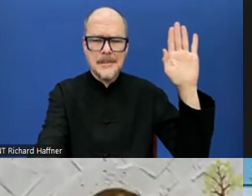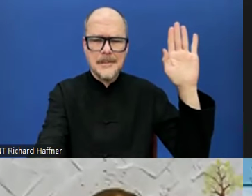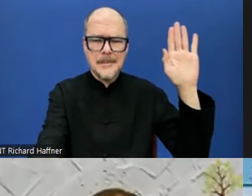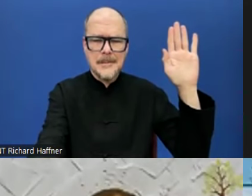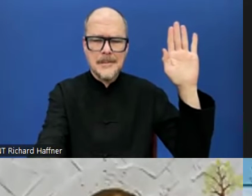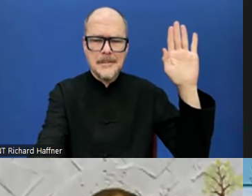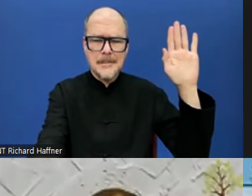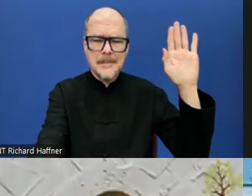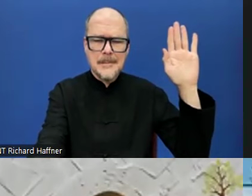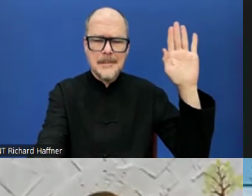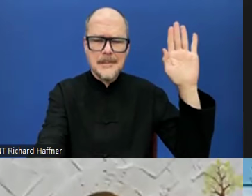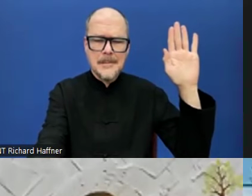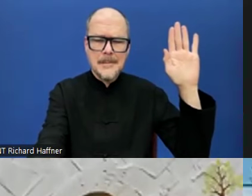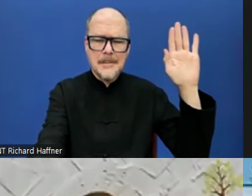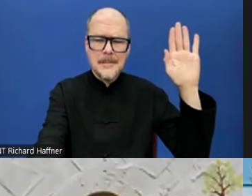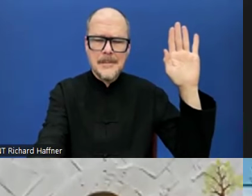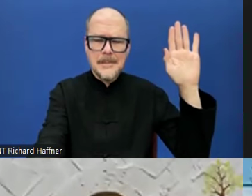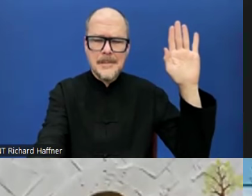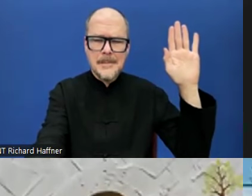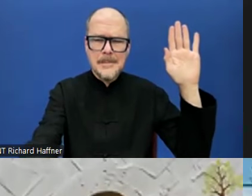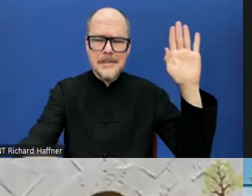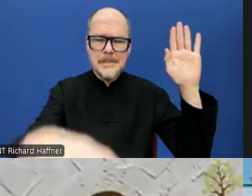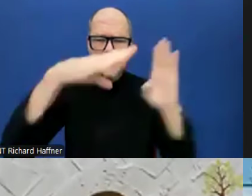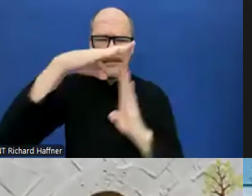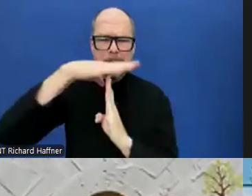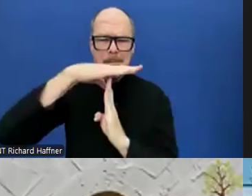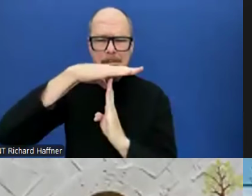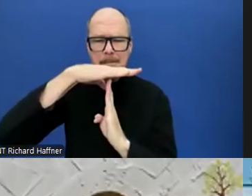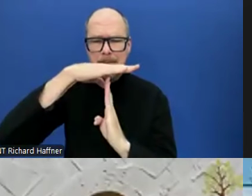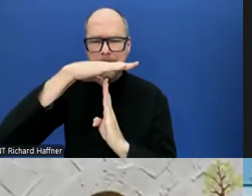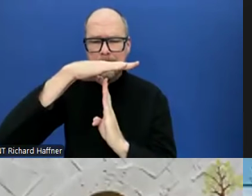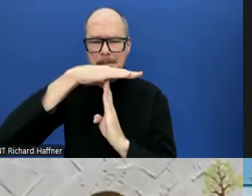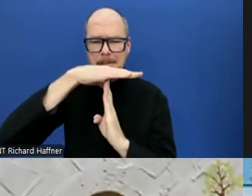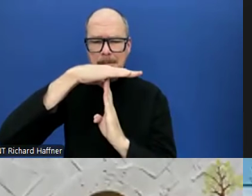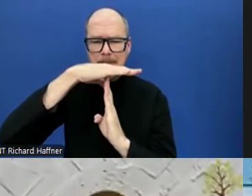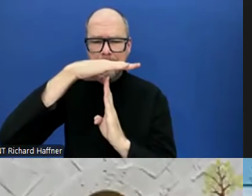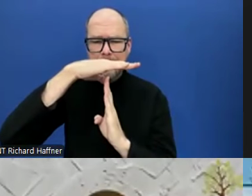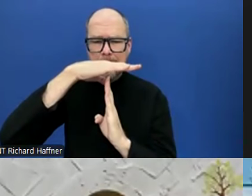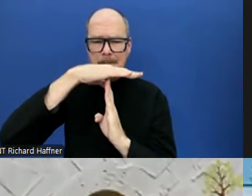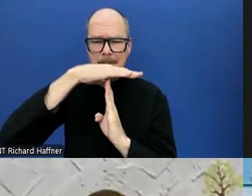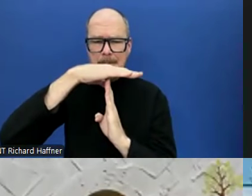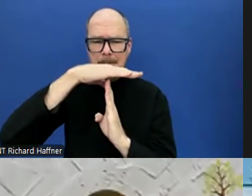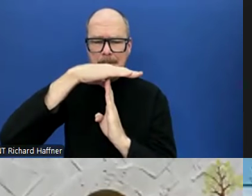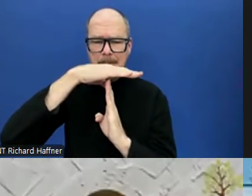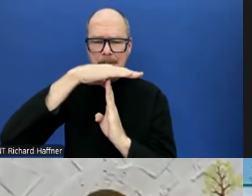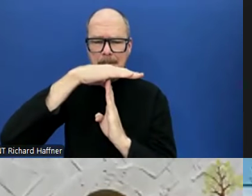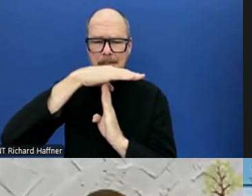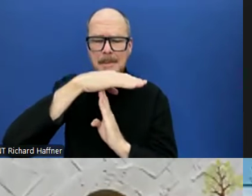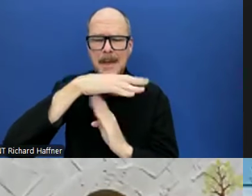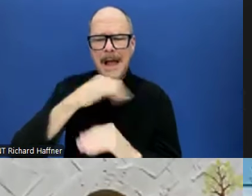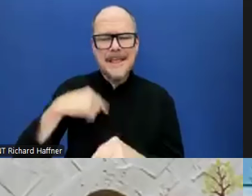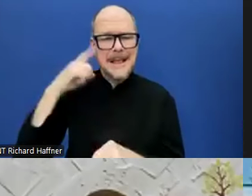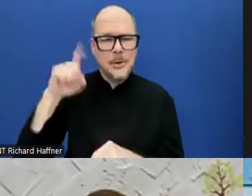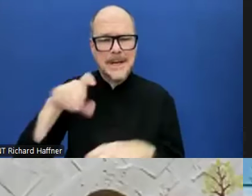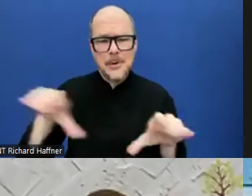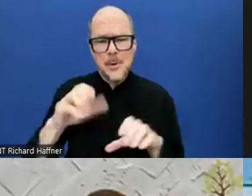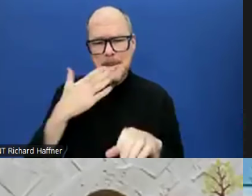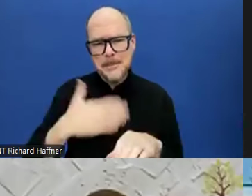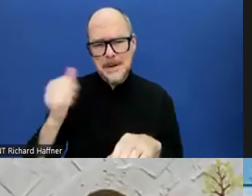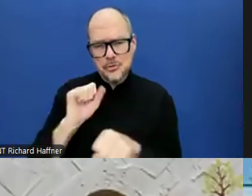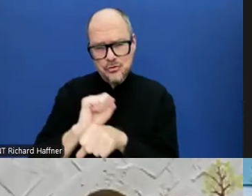disabled. And how are you supposed to hear what we, the community, want to say if you're not allowing us to speak? I think you need to do a much better job in allowing the community